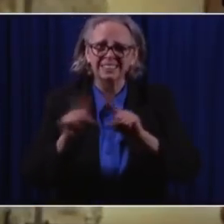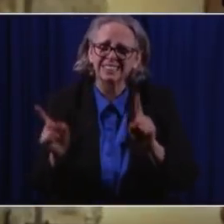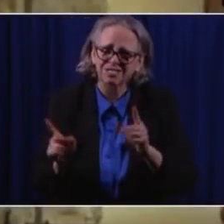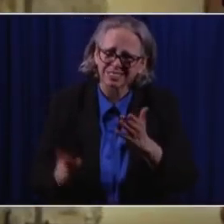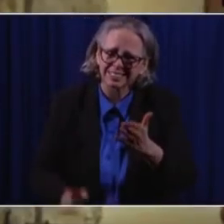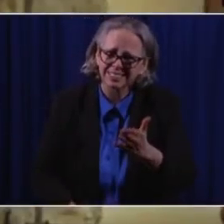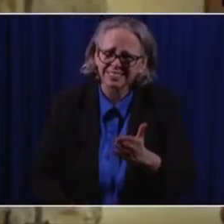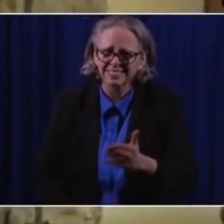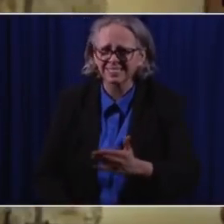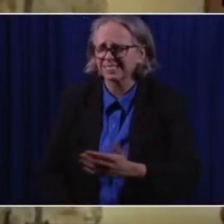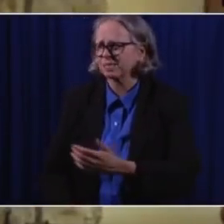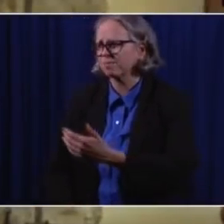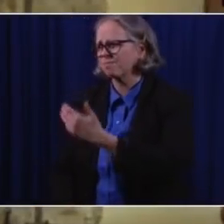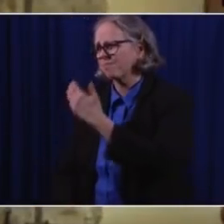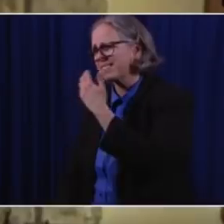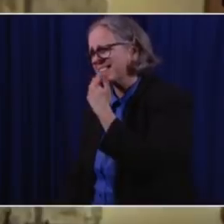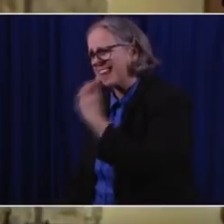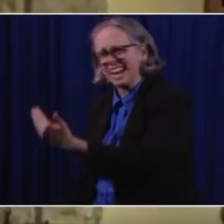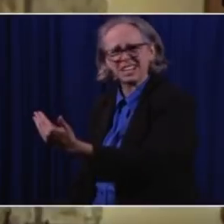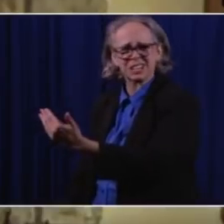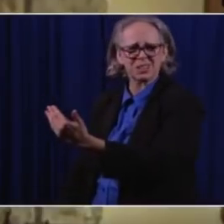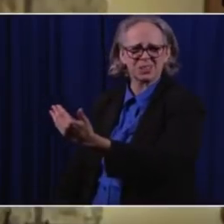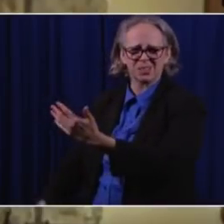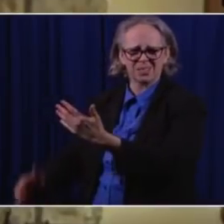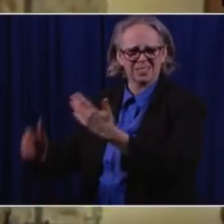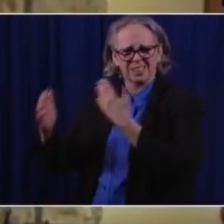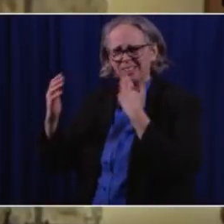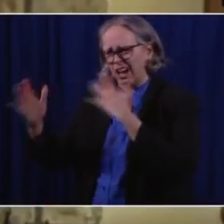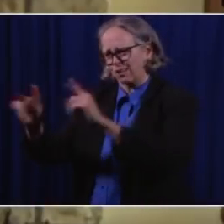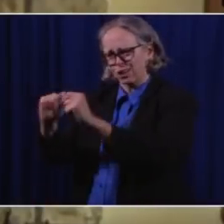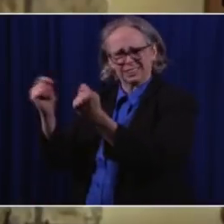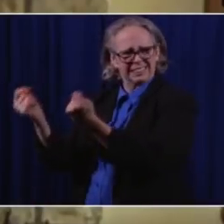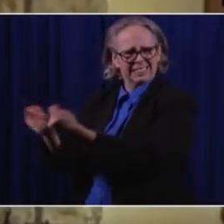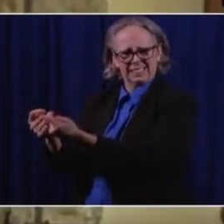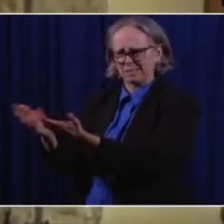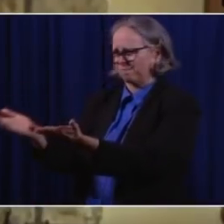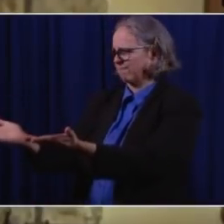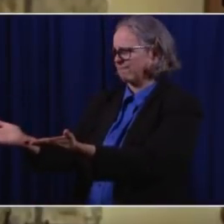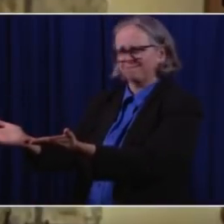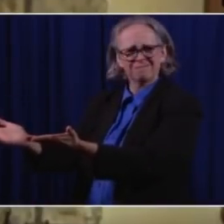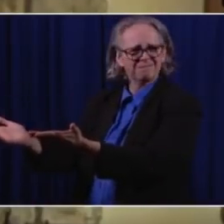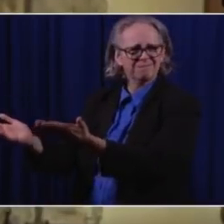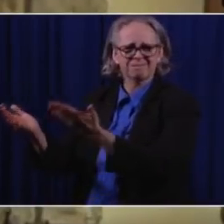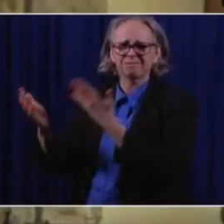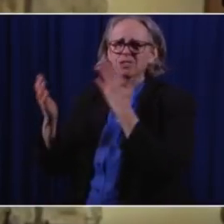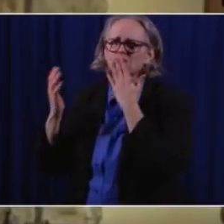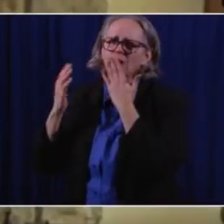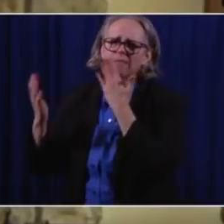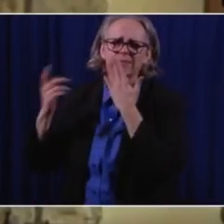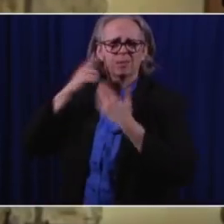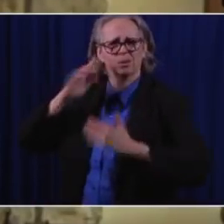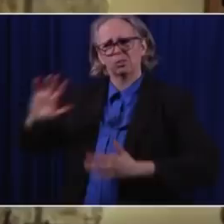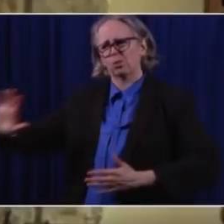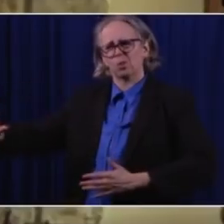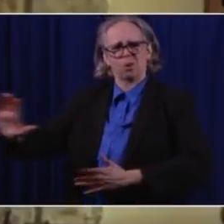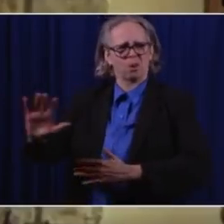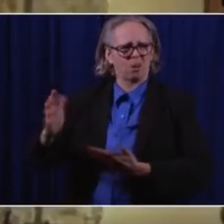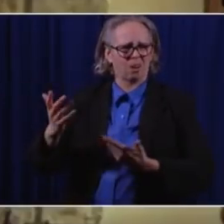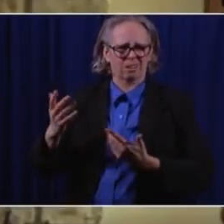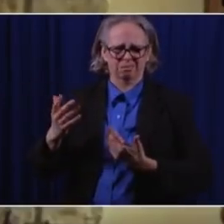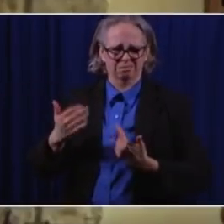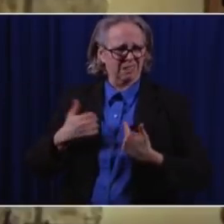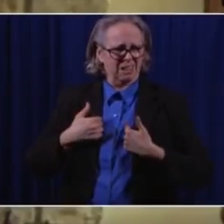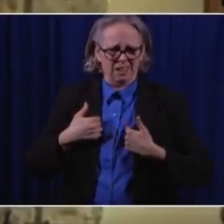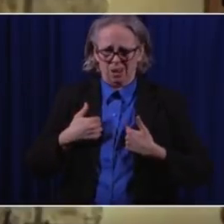tell everyone on your team, thank you. We are very, very grateful. None of us, unless we are there, really understand. We can say